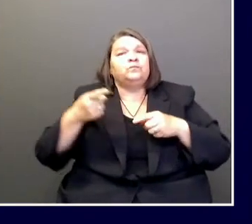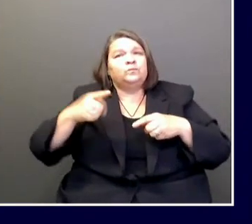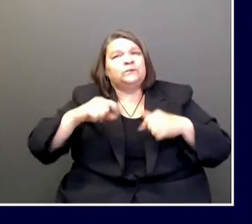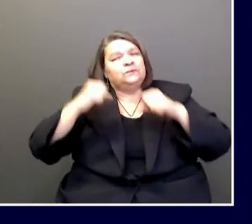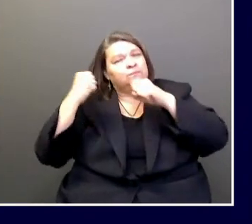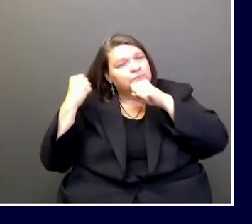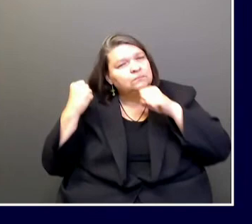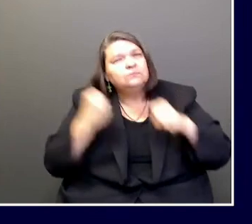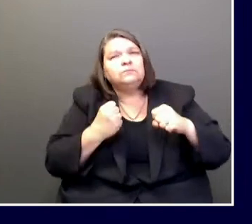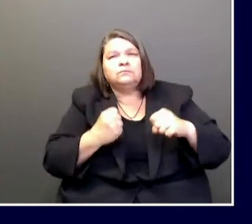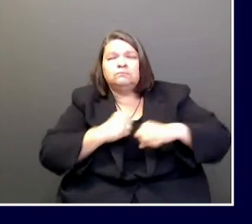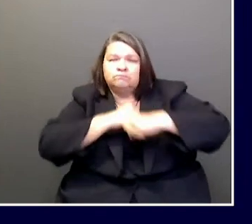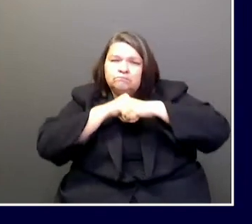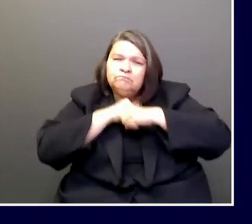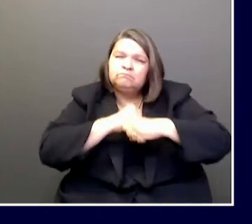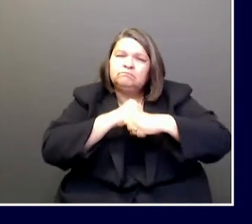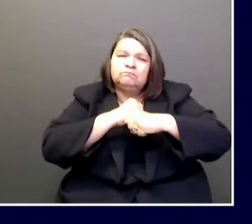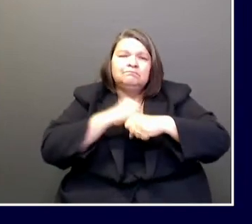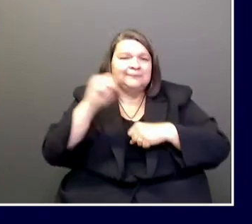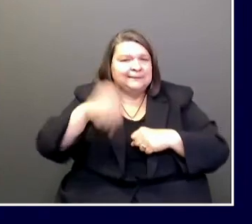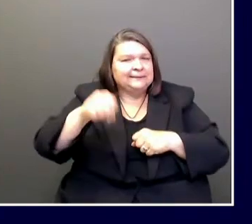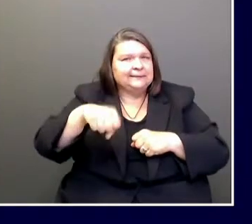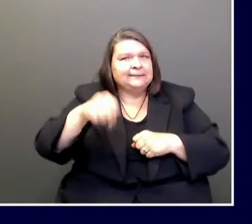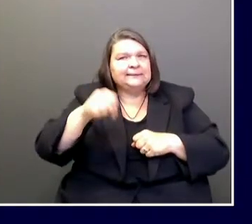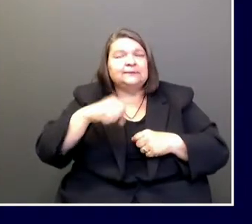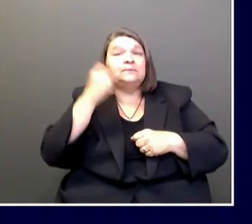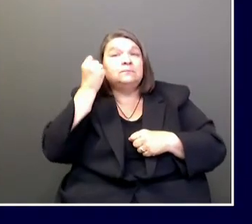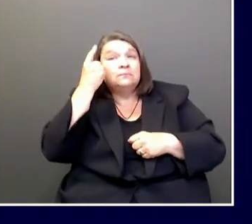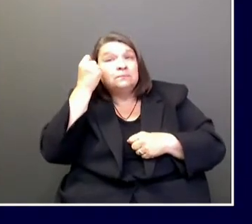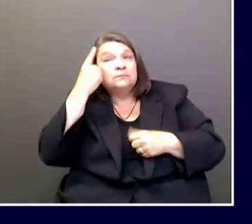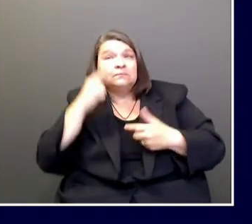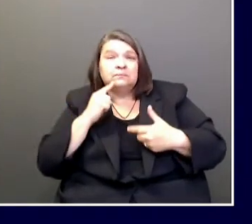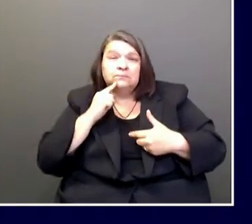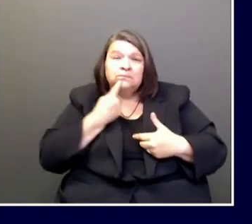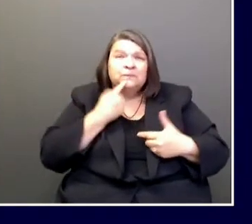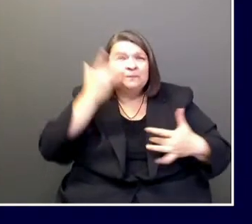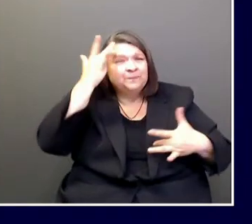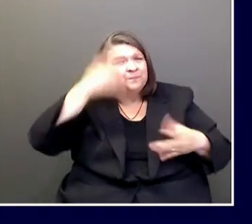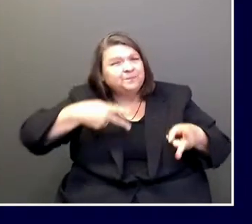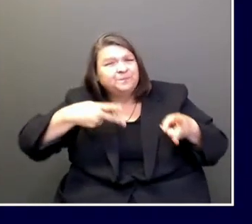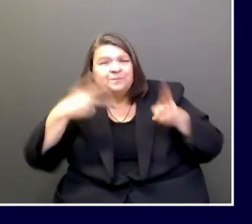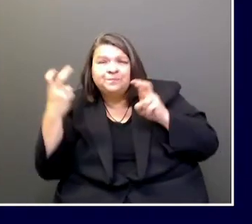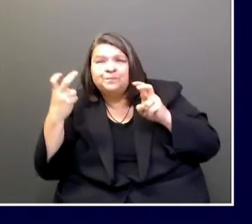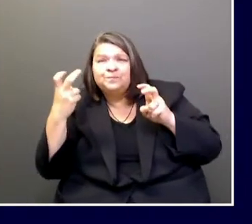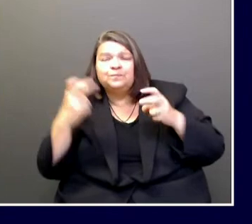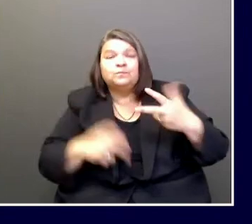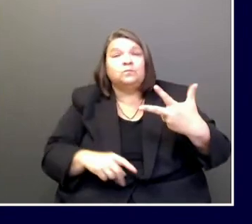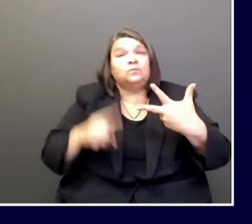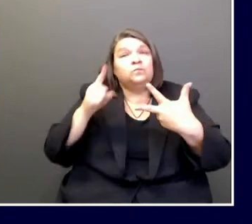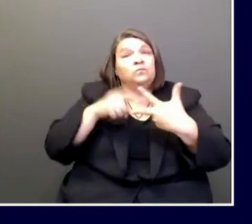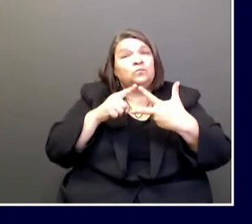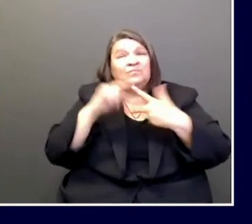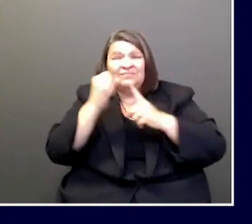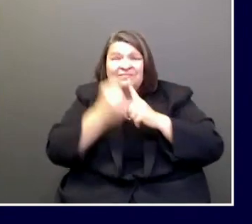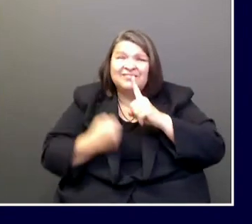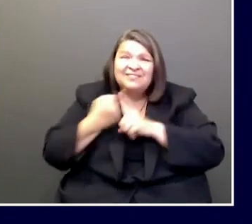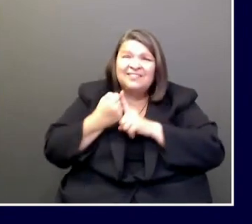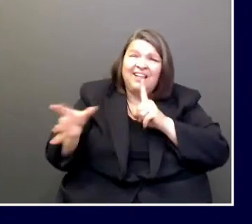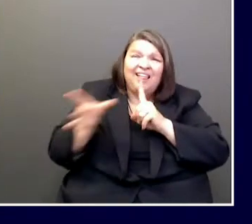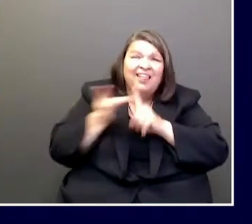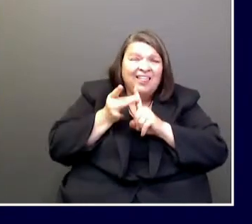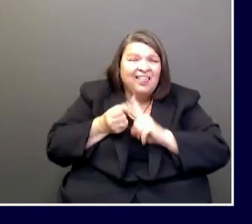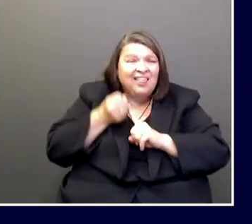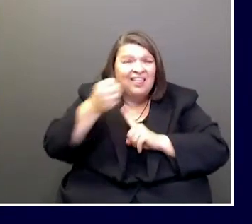death. That fact, that fundamental, important fact around the benefits of vaccination has not